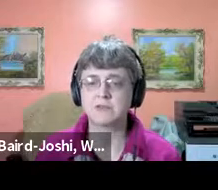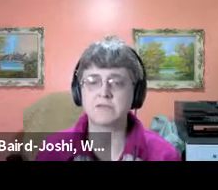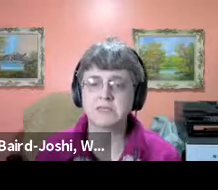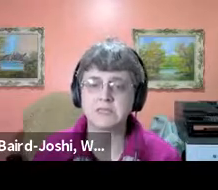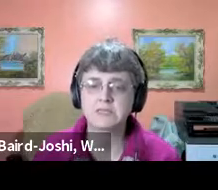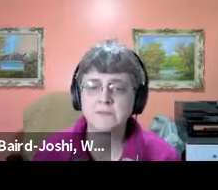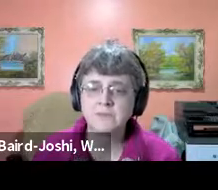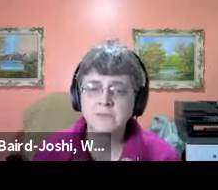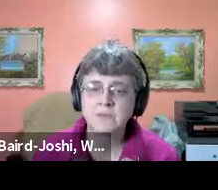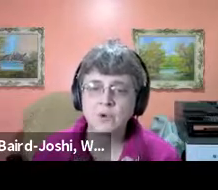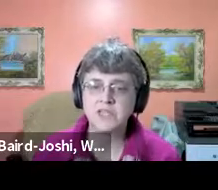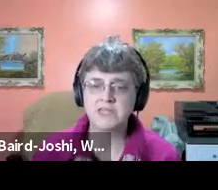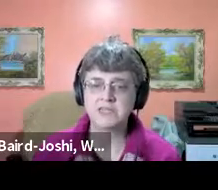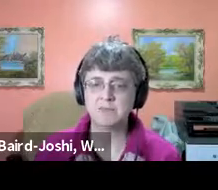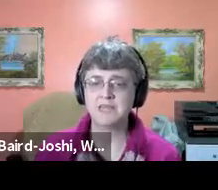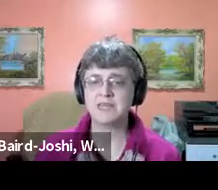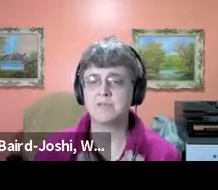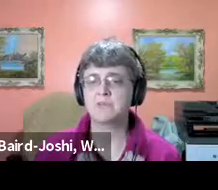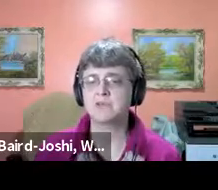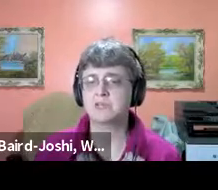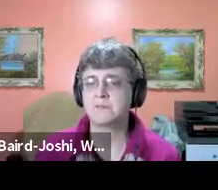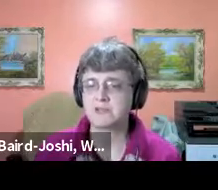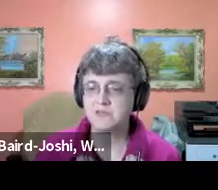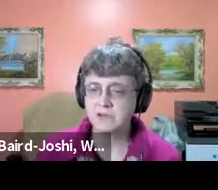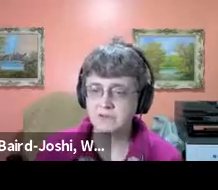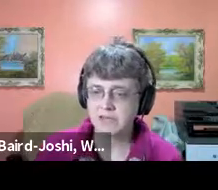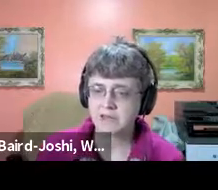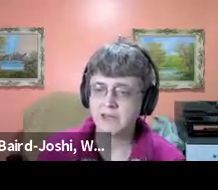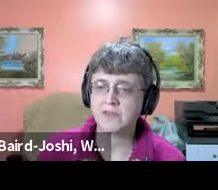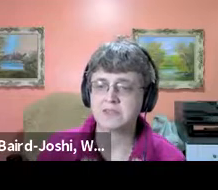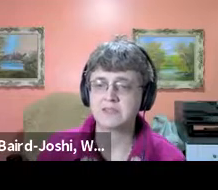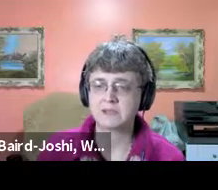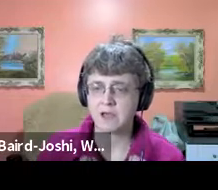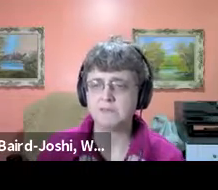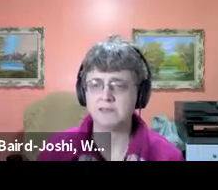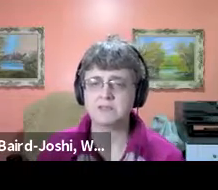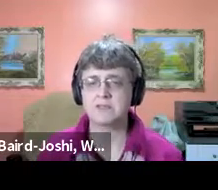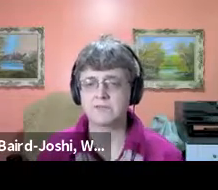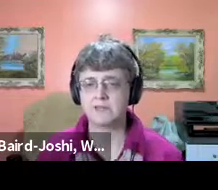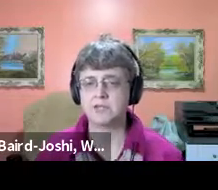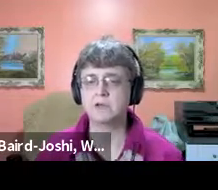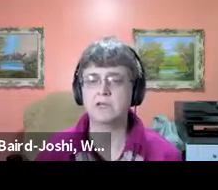seek services. Washington State PTA members adopted student mental health as its top